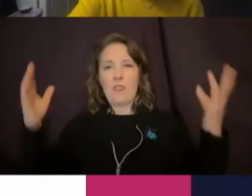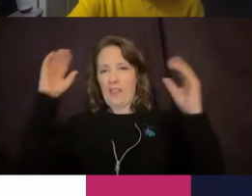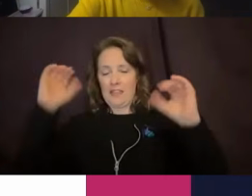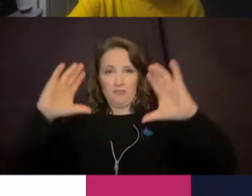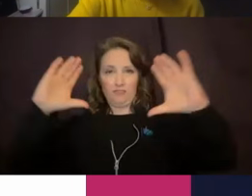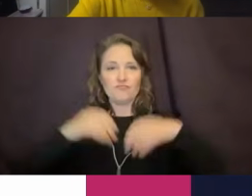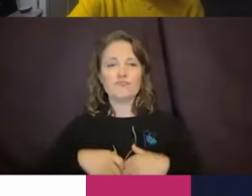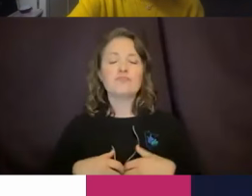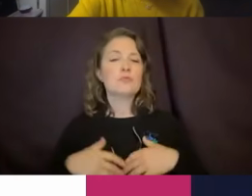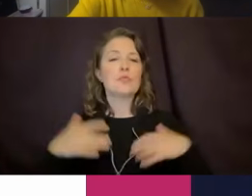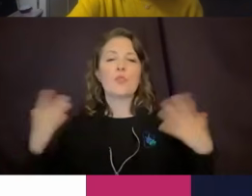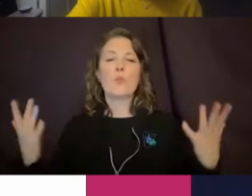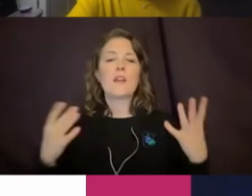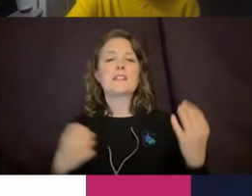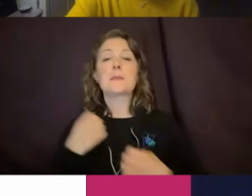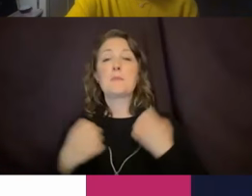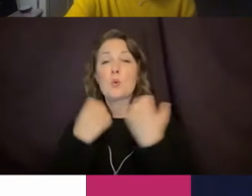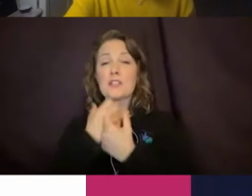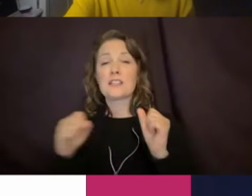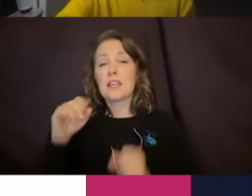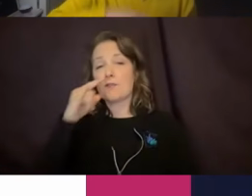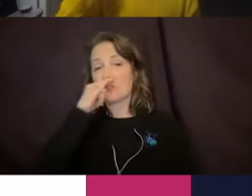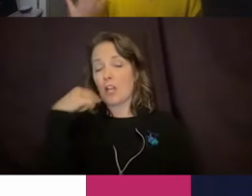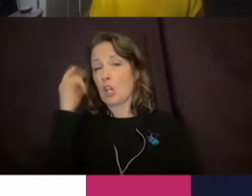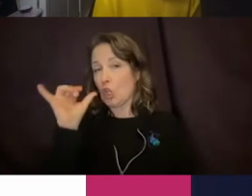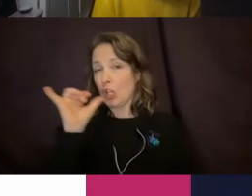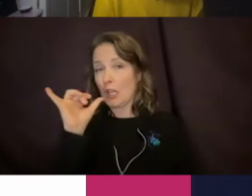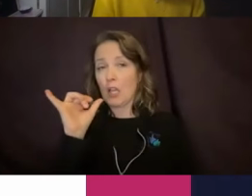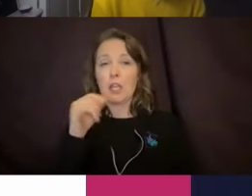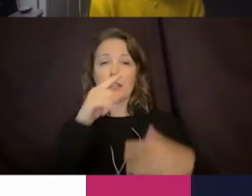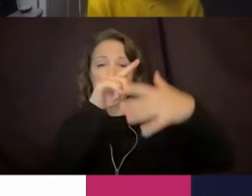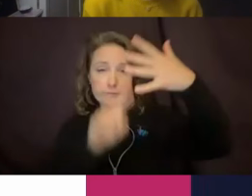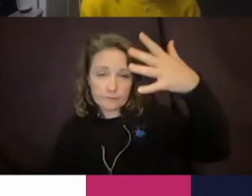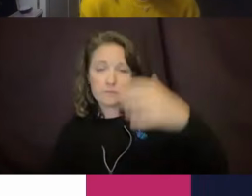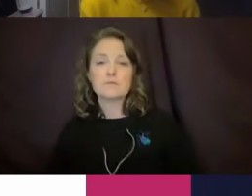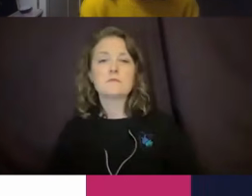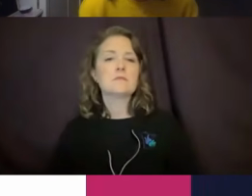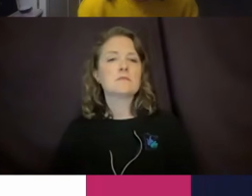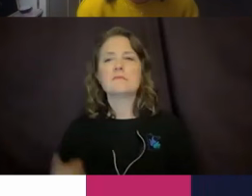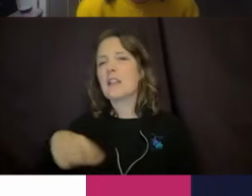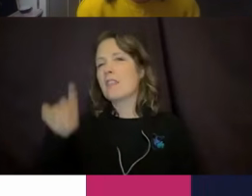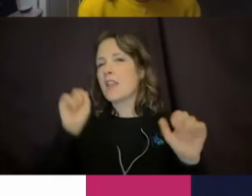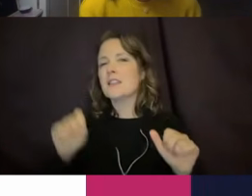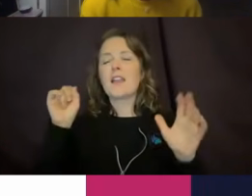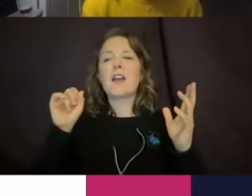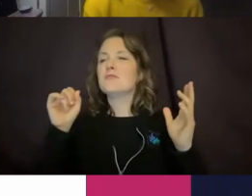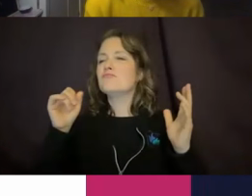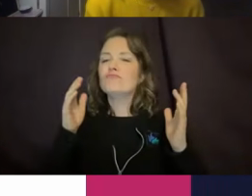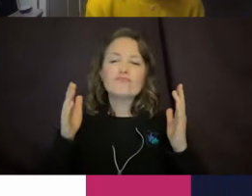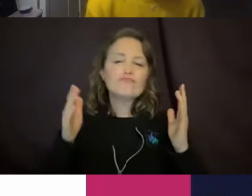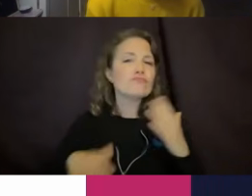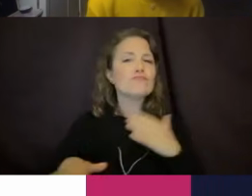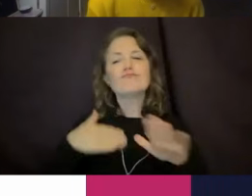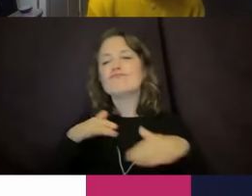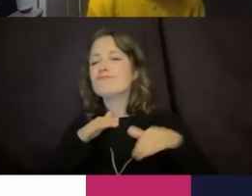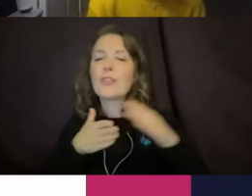from the early childhood therapists have talked about, right? Being able to freely move throughout the world without hesitation. They might be